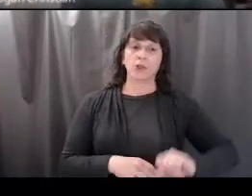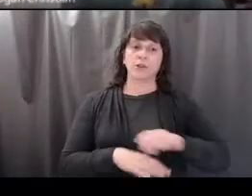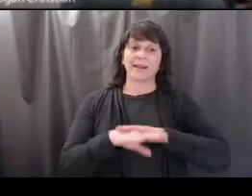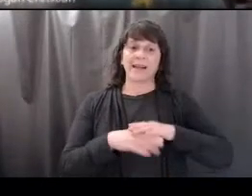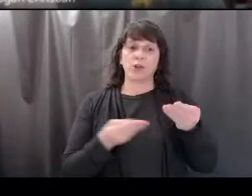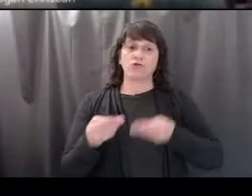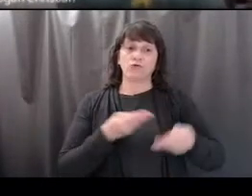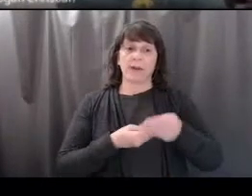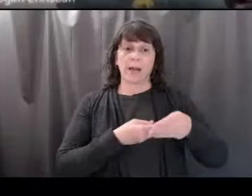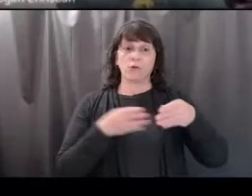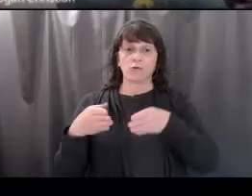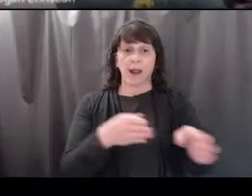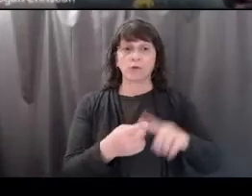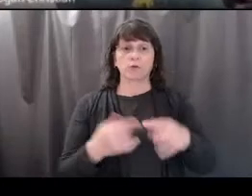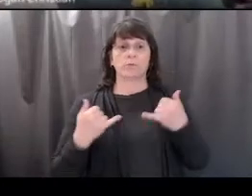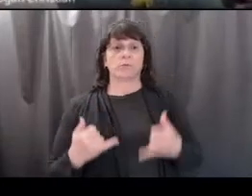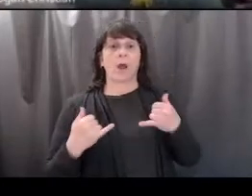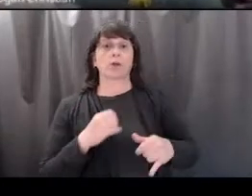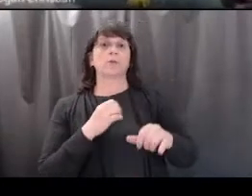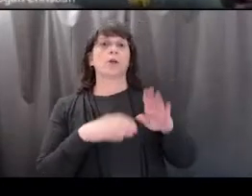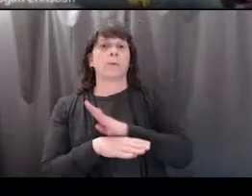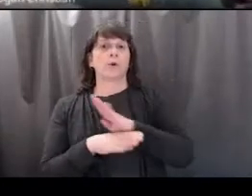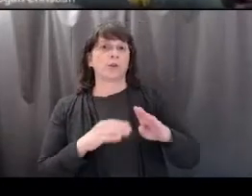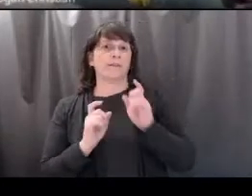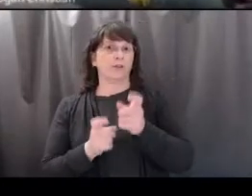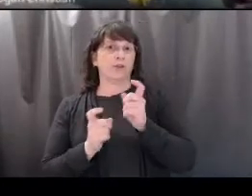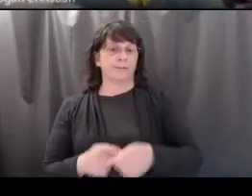trade routes all the way to modern commercial fishing.